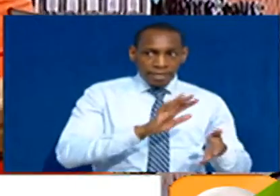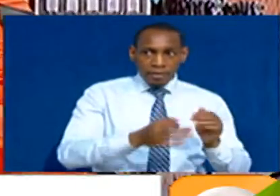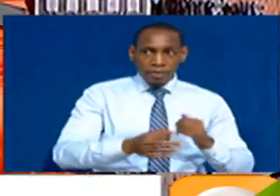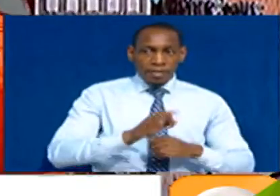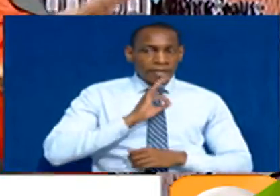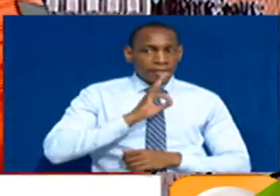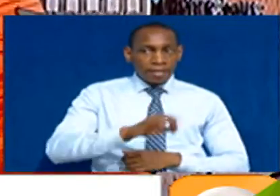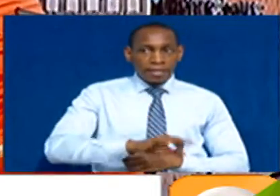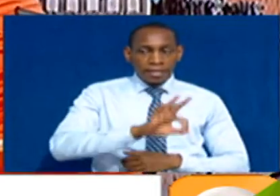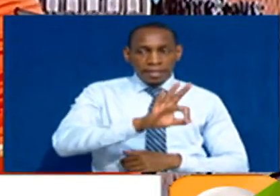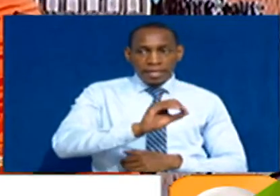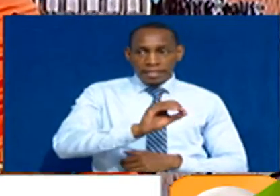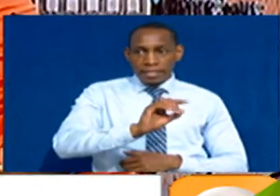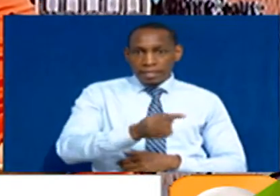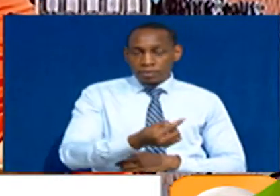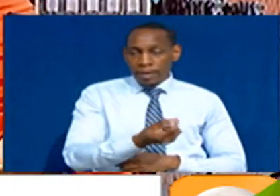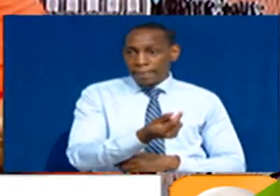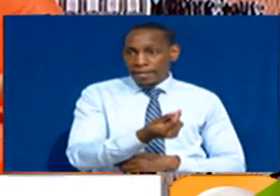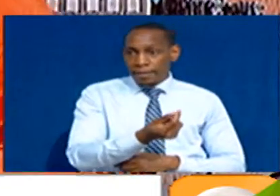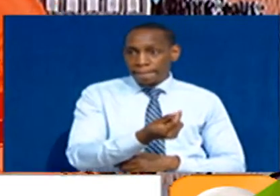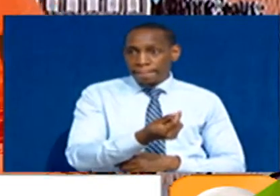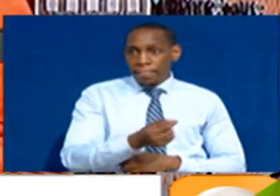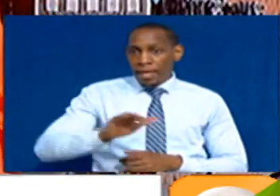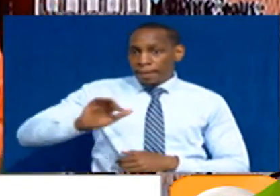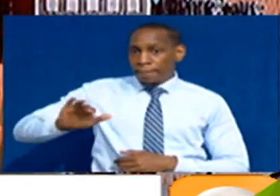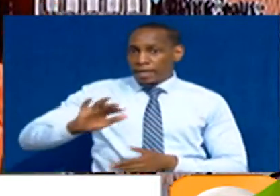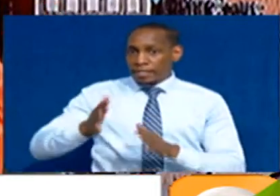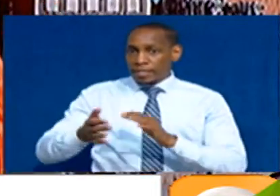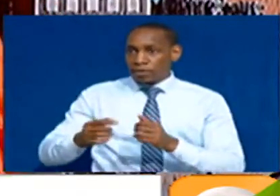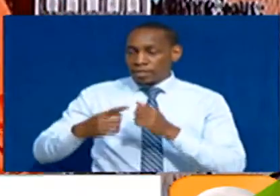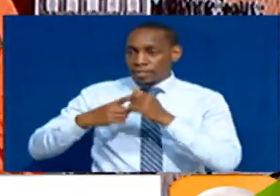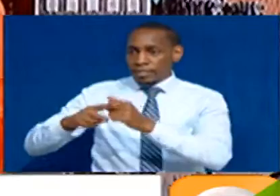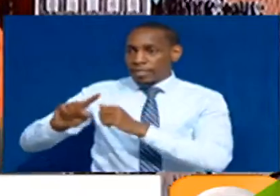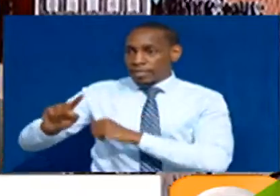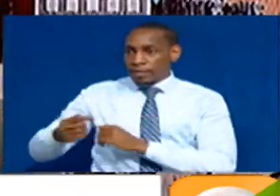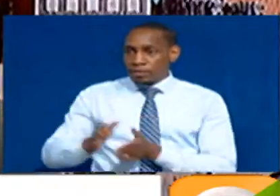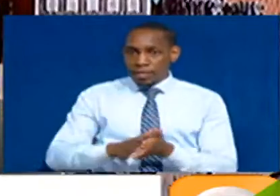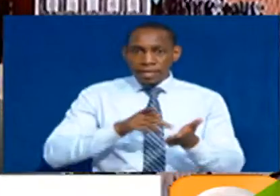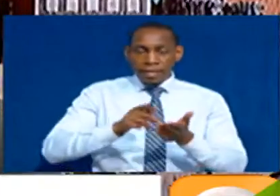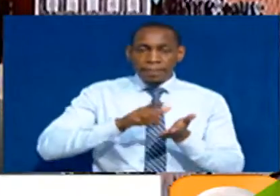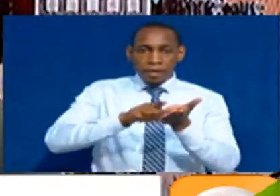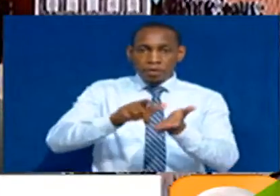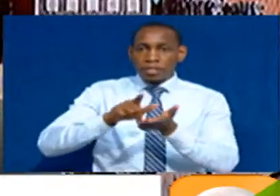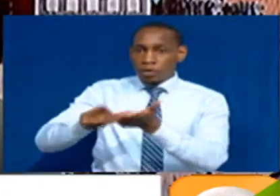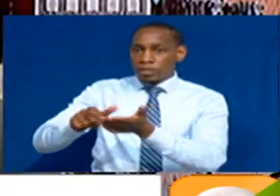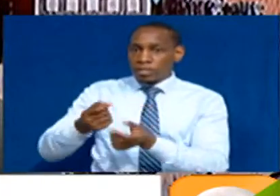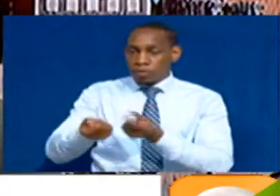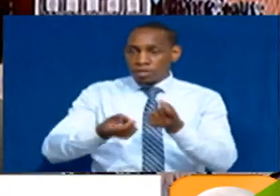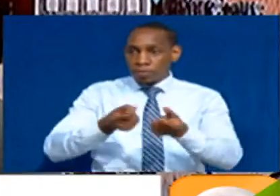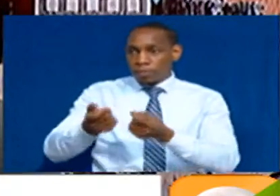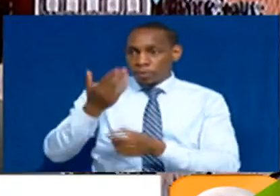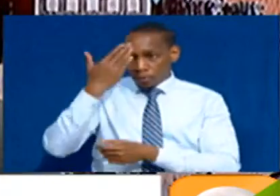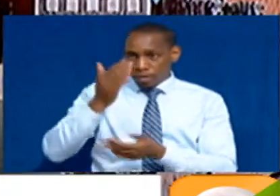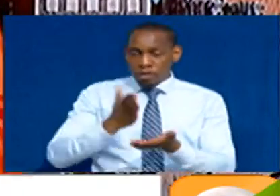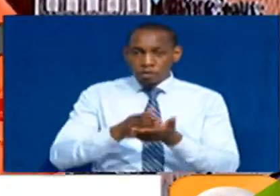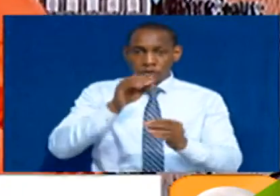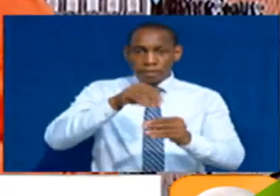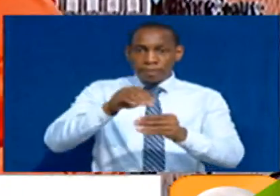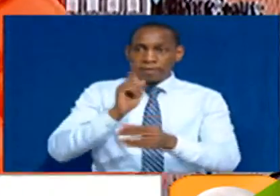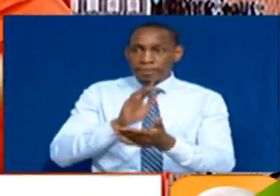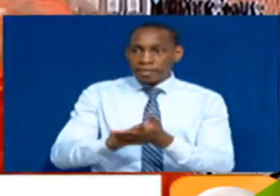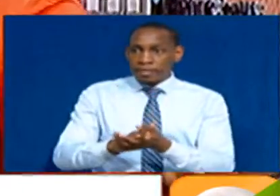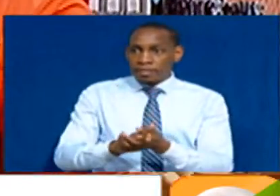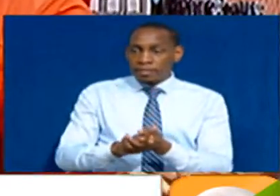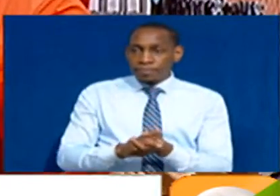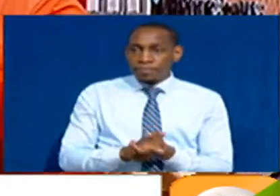about 330,000 shillings. I'm left with around 600,000. I pay loans here and there, you know, because I've invested. I take